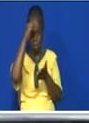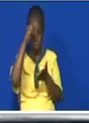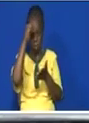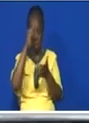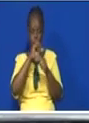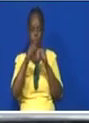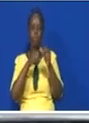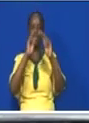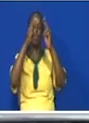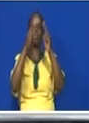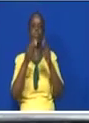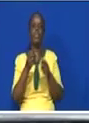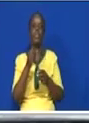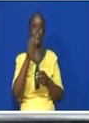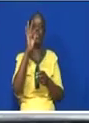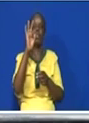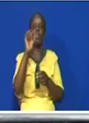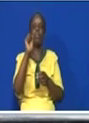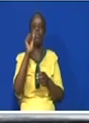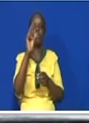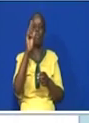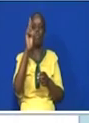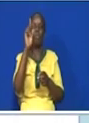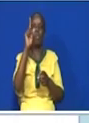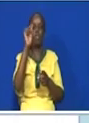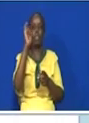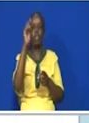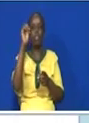at the topic faulting.